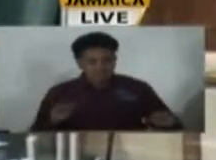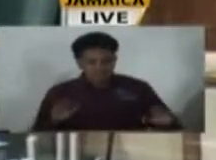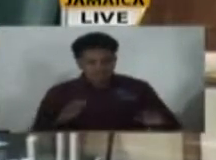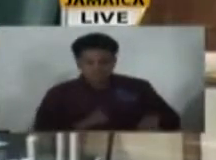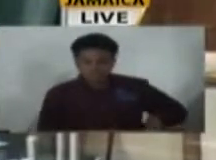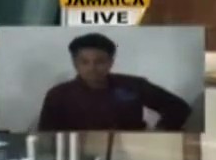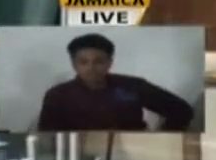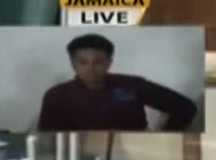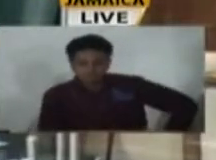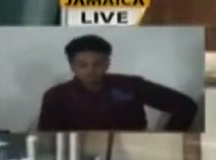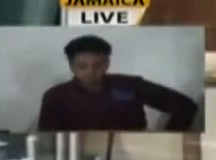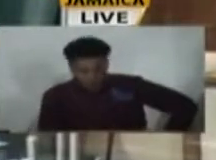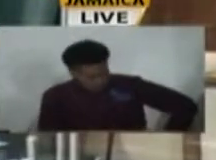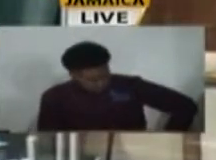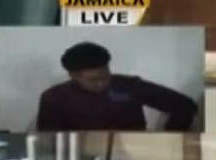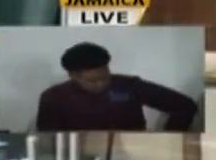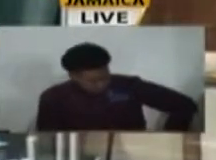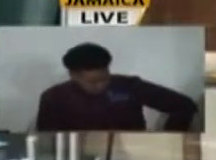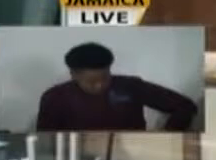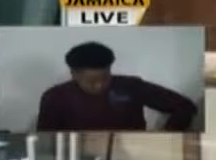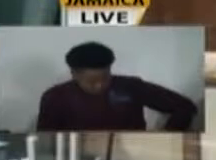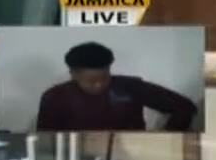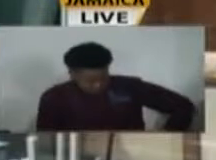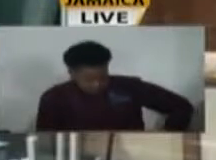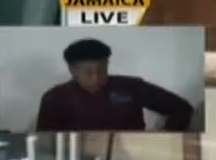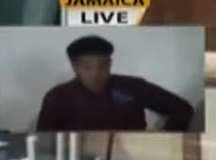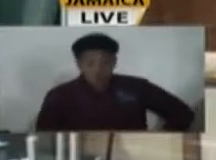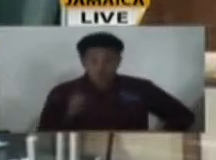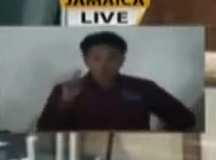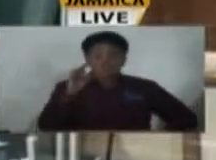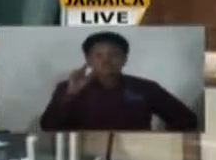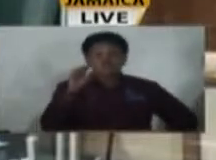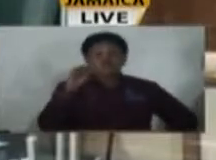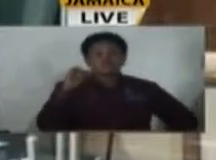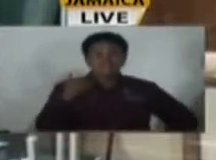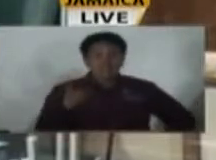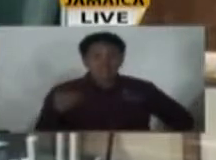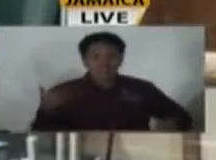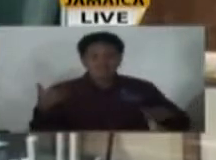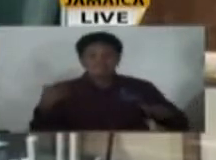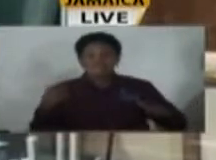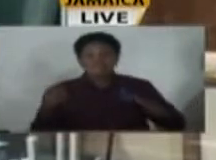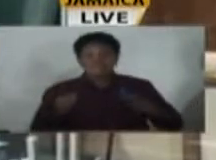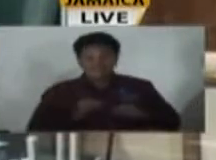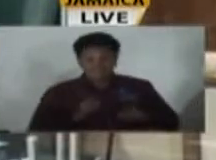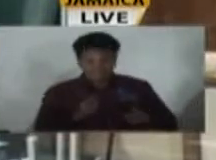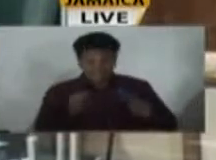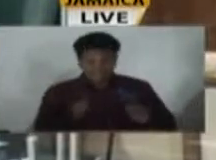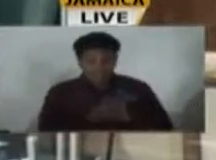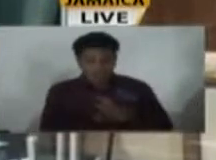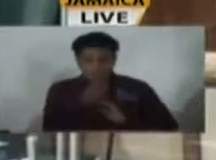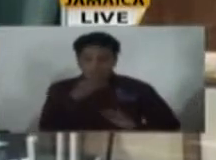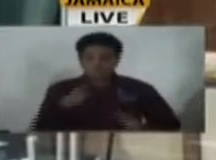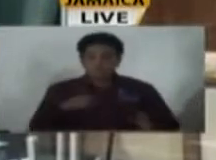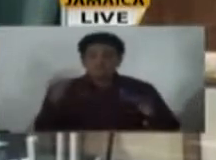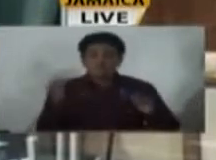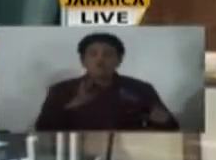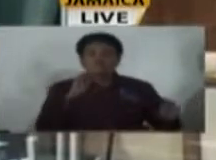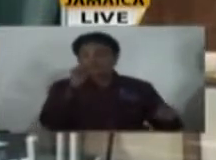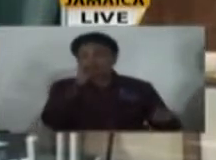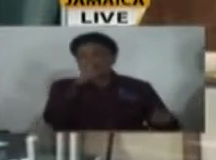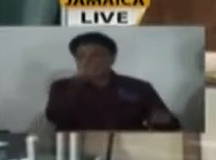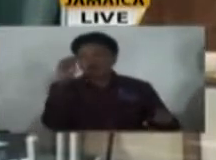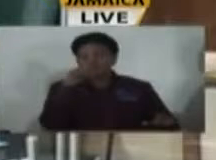Madam Speaker, where the GOJ has absorption capacity, where we don't have absorption capacity, we'll organize for the private sector to step